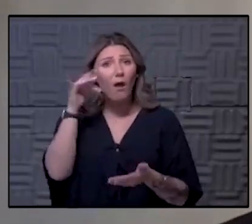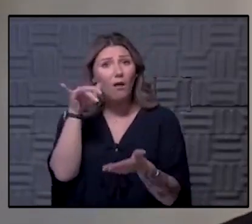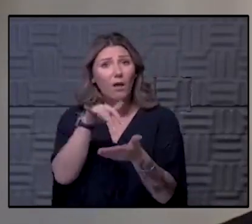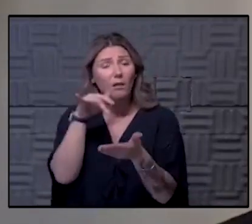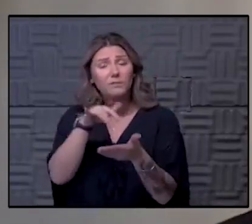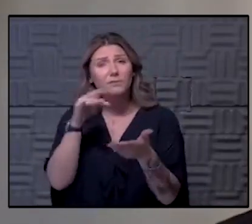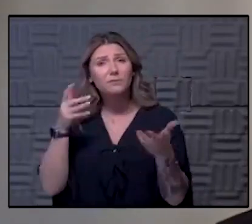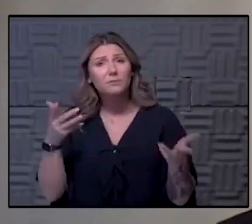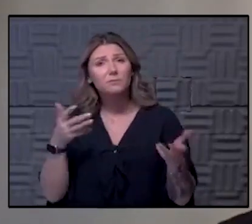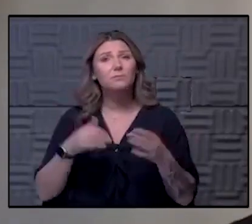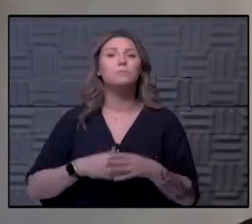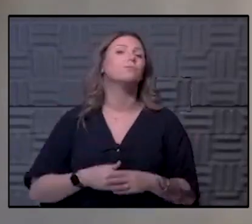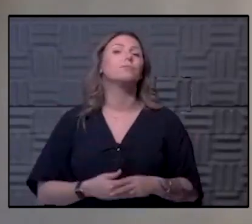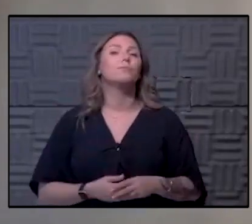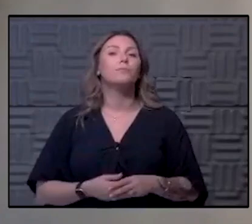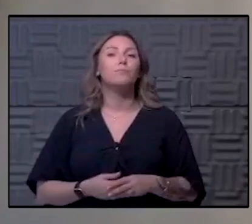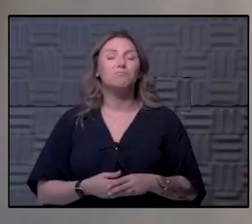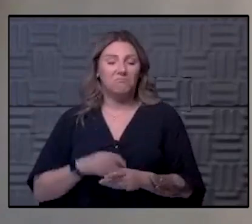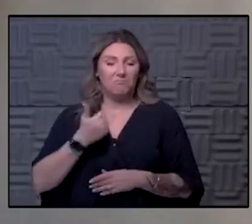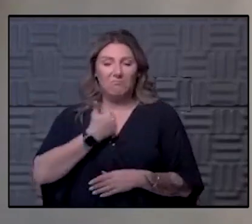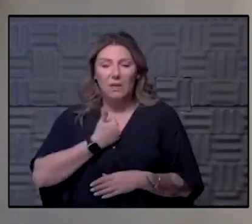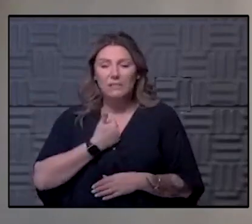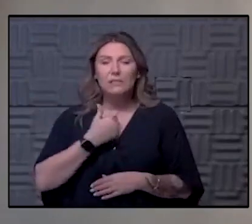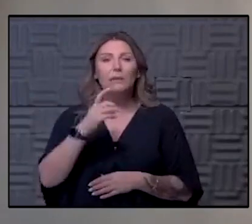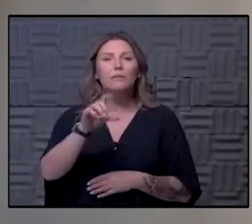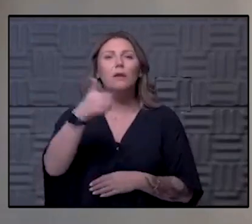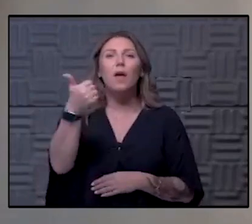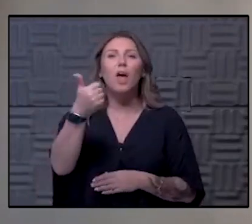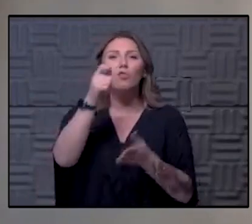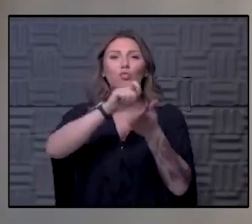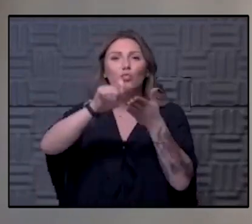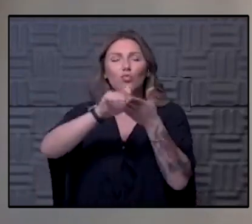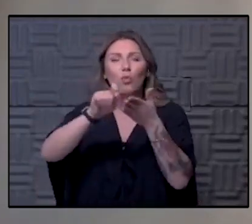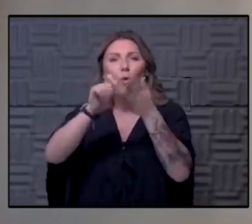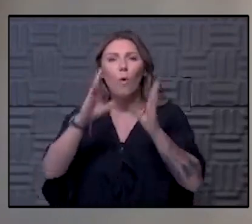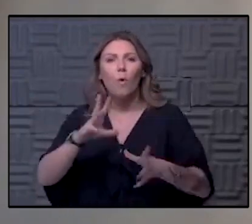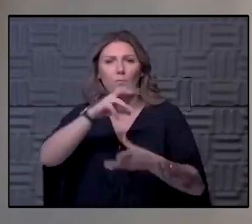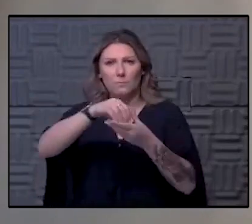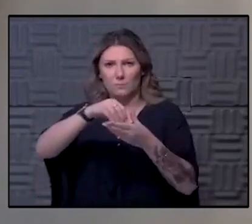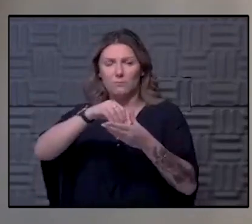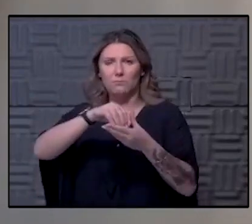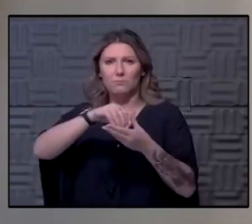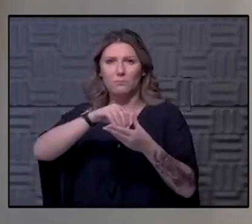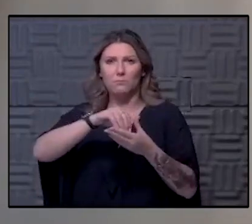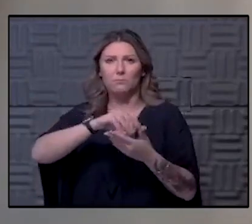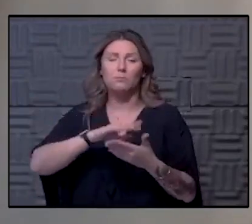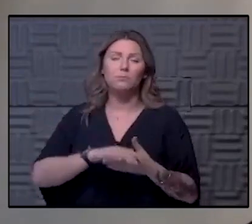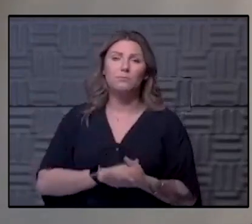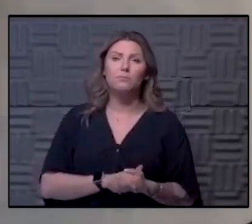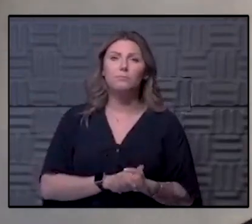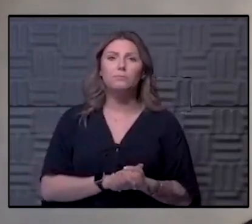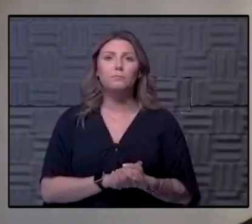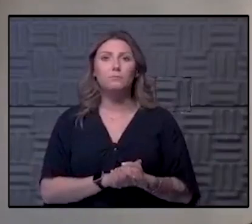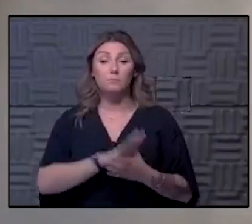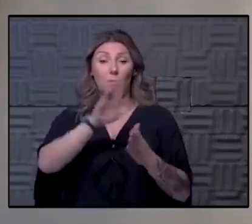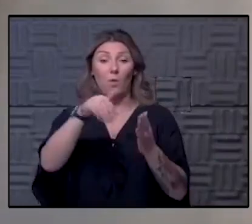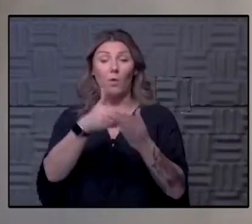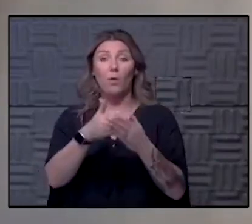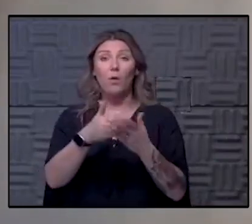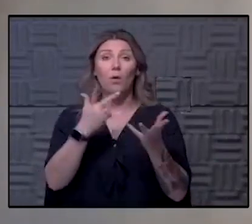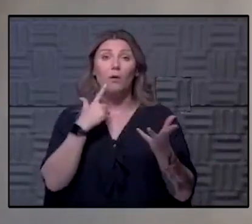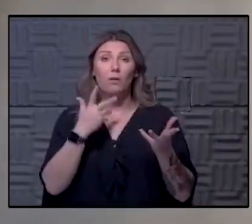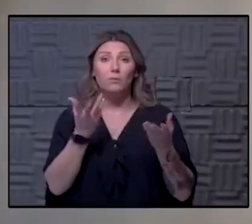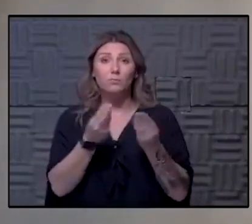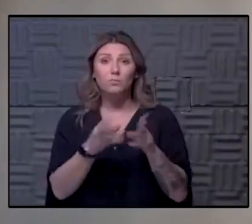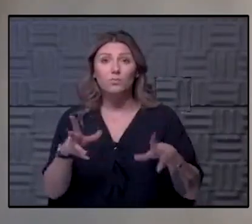is because myself and the other authors included all reportedly waste time on